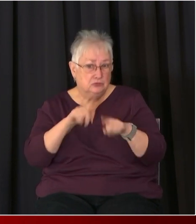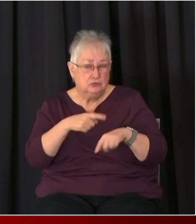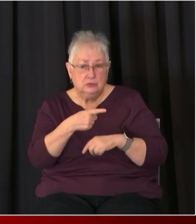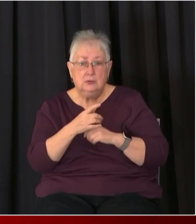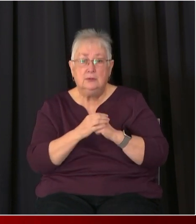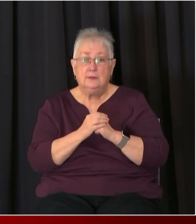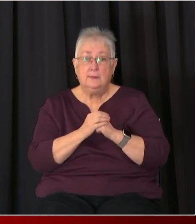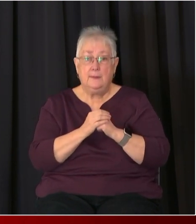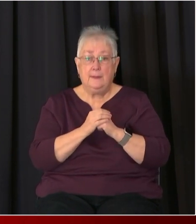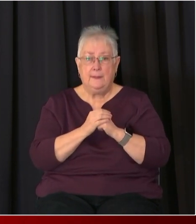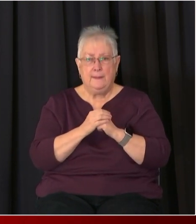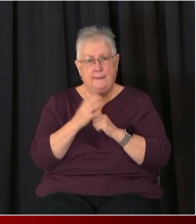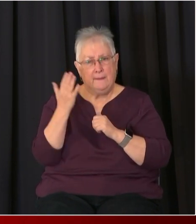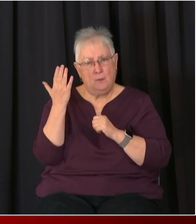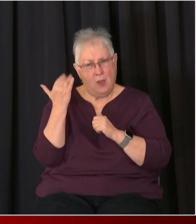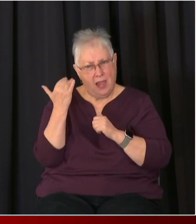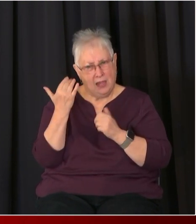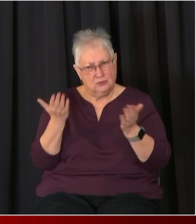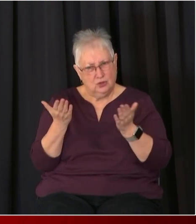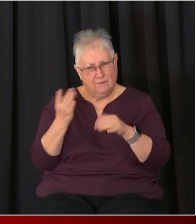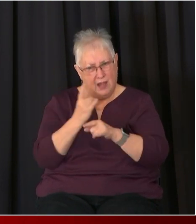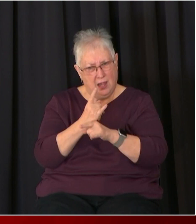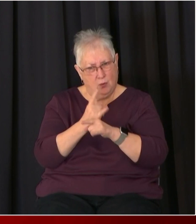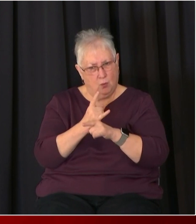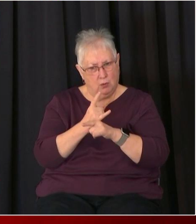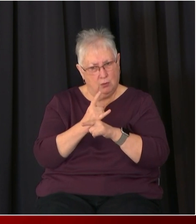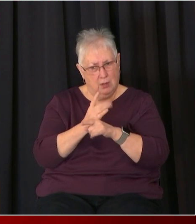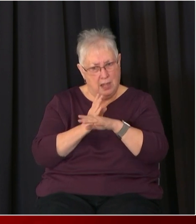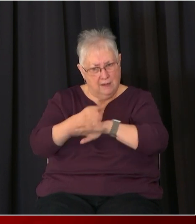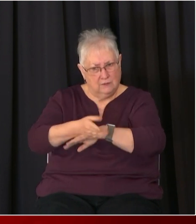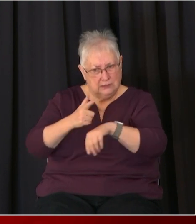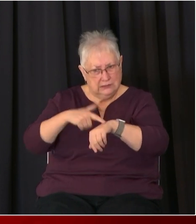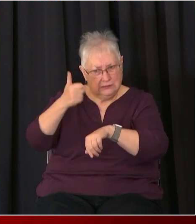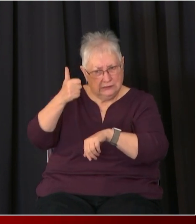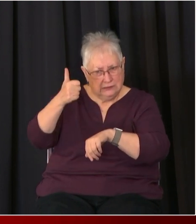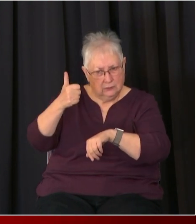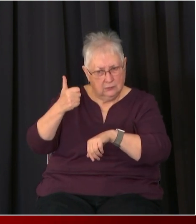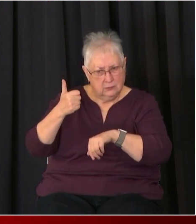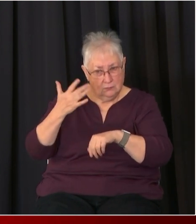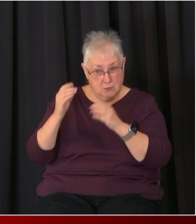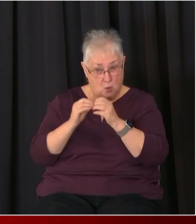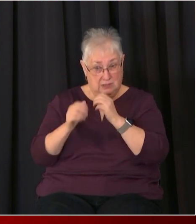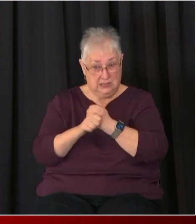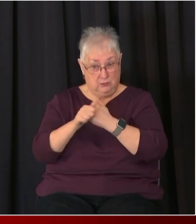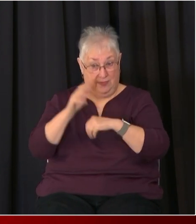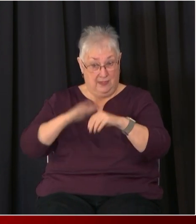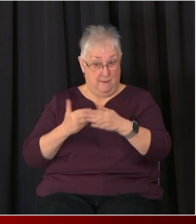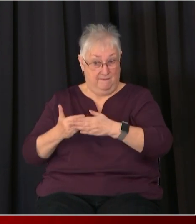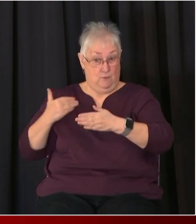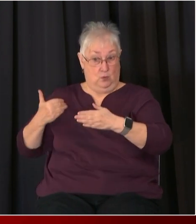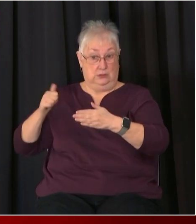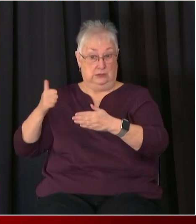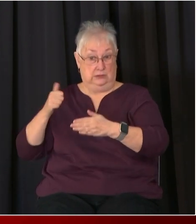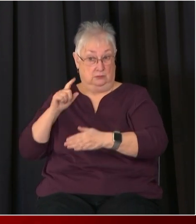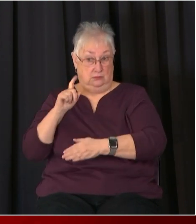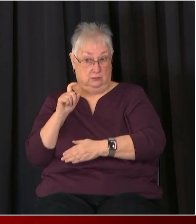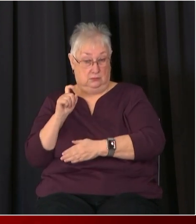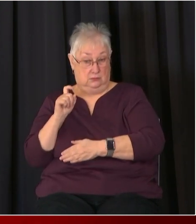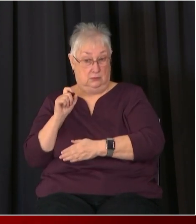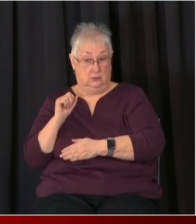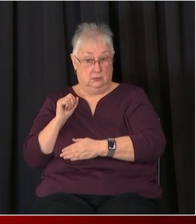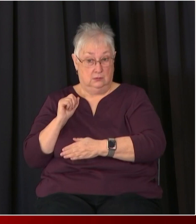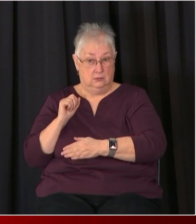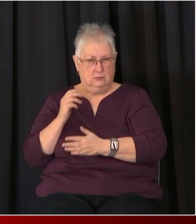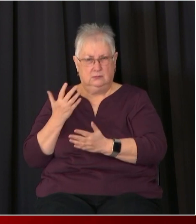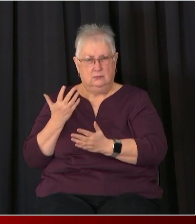serving alcohol is more dangerous after 10 p.m. than before 10 p.m. and that 25% indoor capacity is better than 50%. Can you tell us more